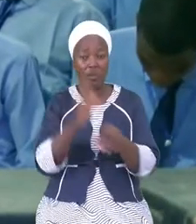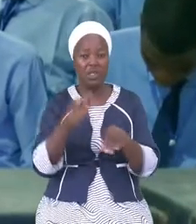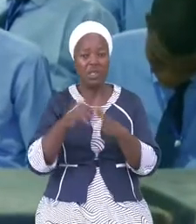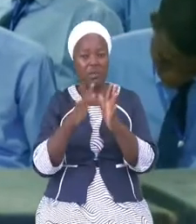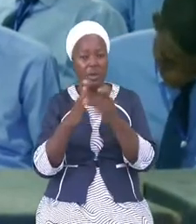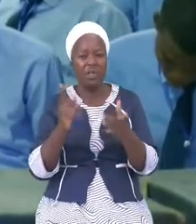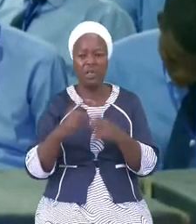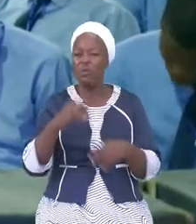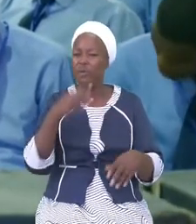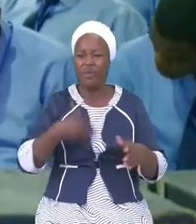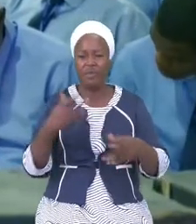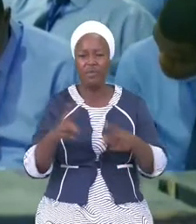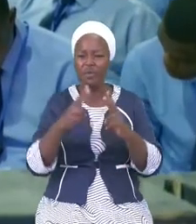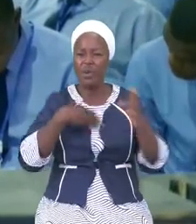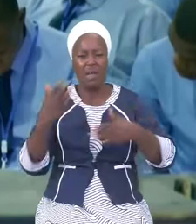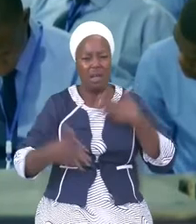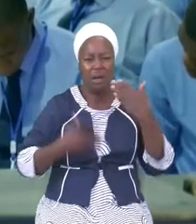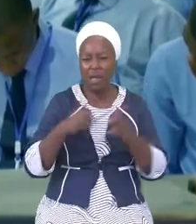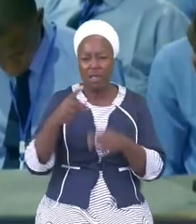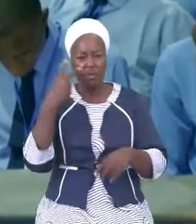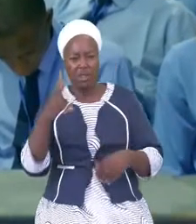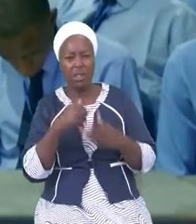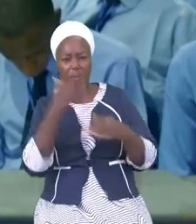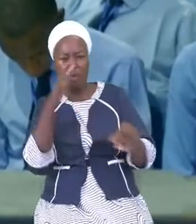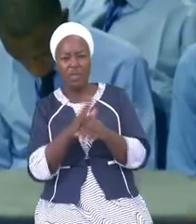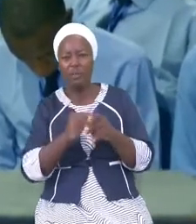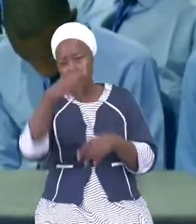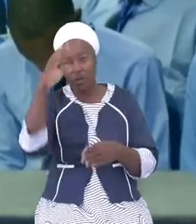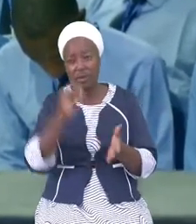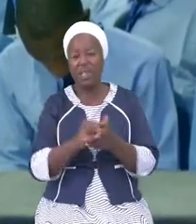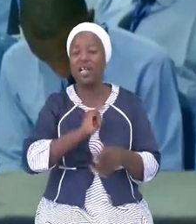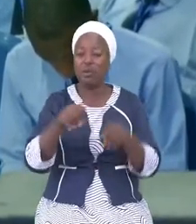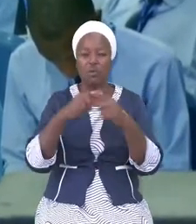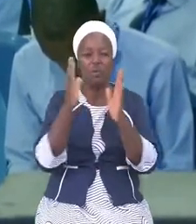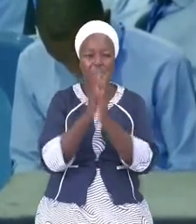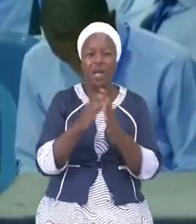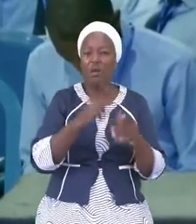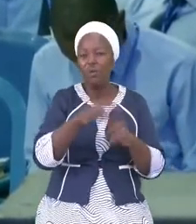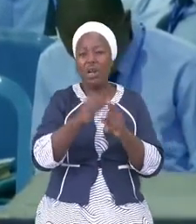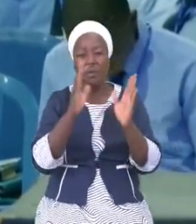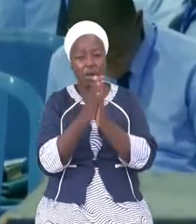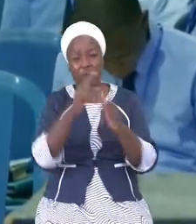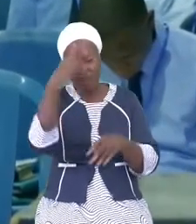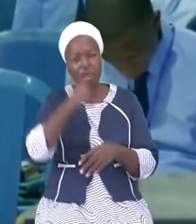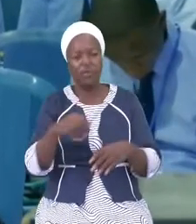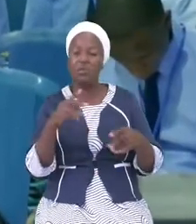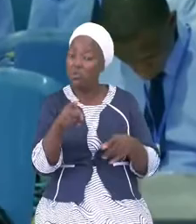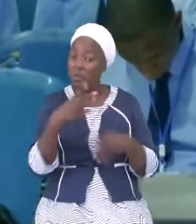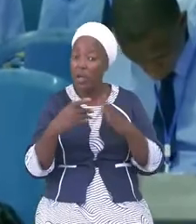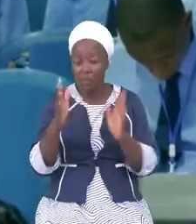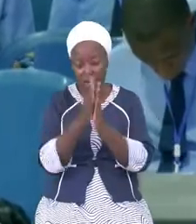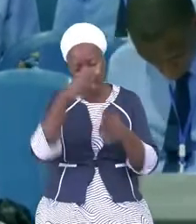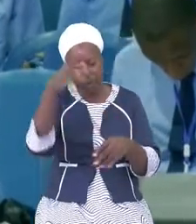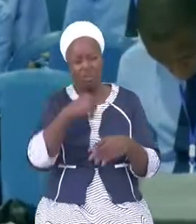excited and happy. Look at the promises, and because of that, I go to pray. We might pray because of the pain, because of the